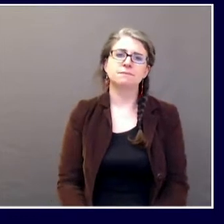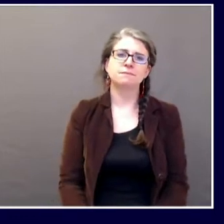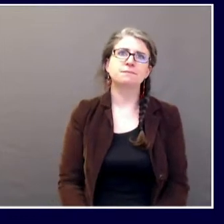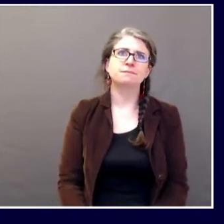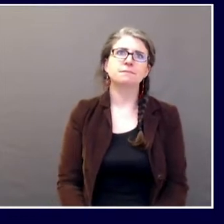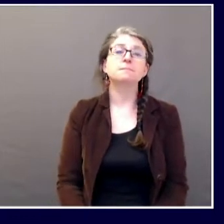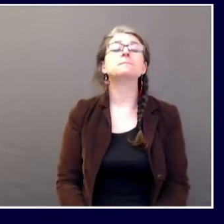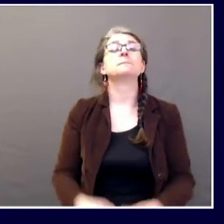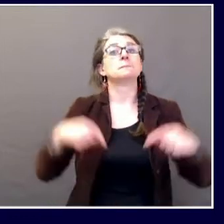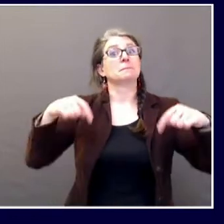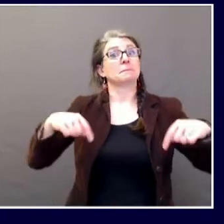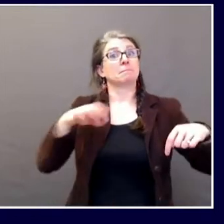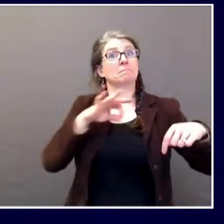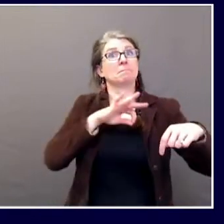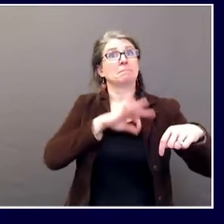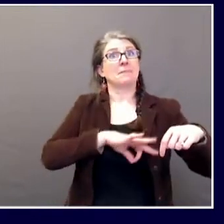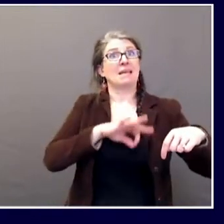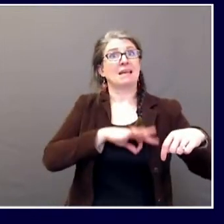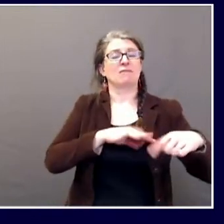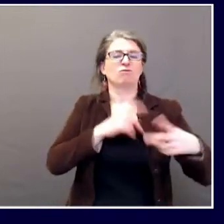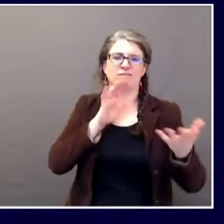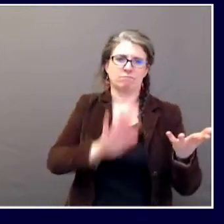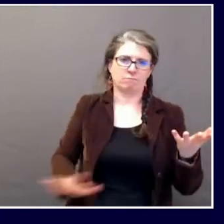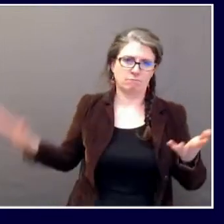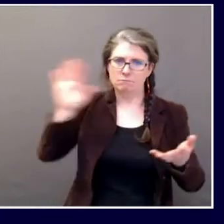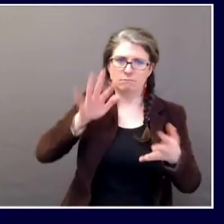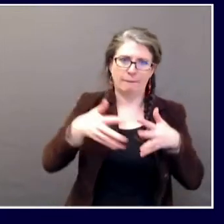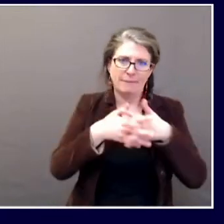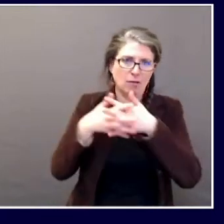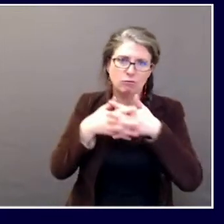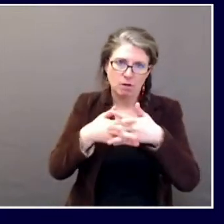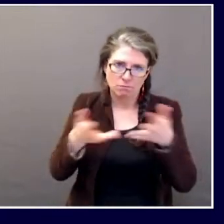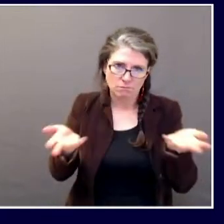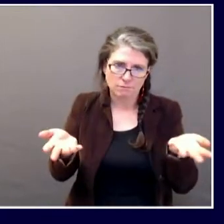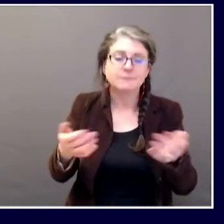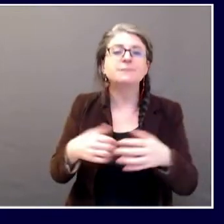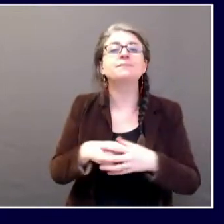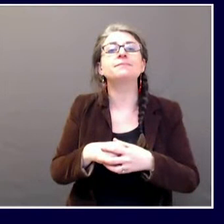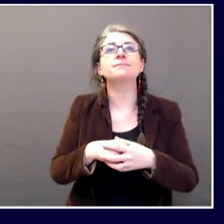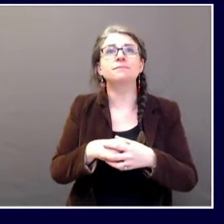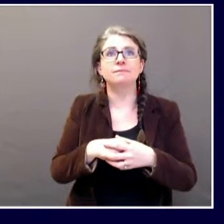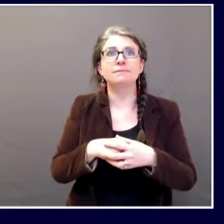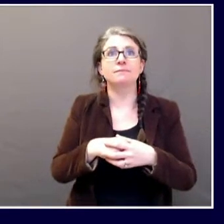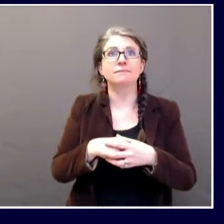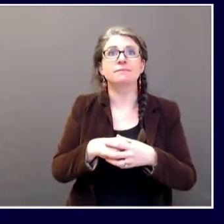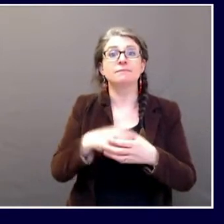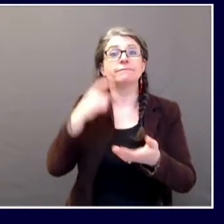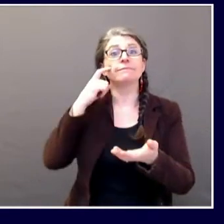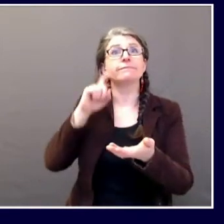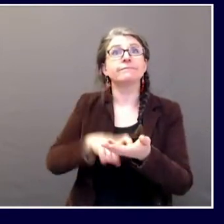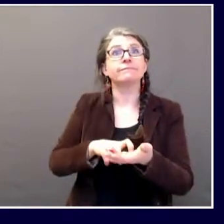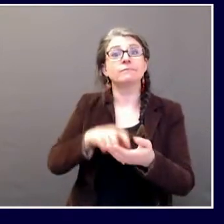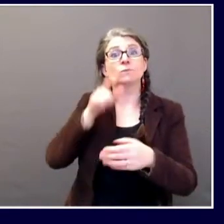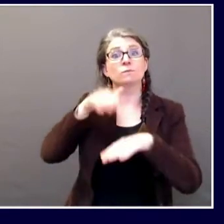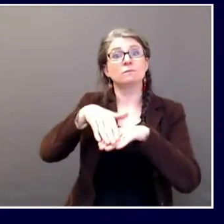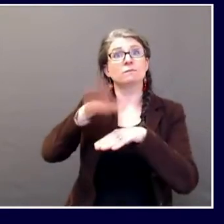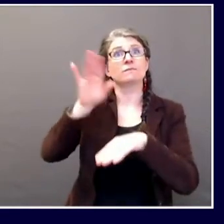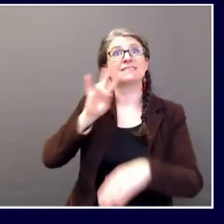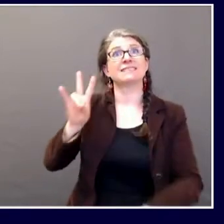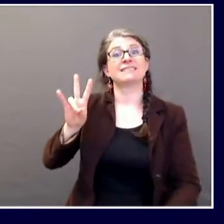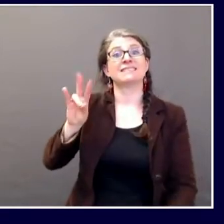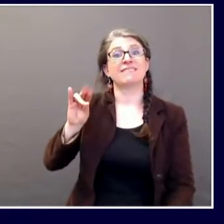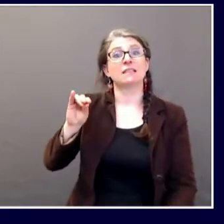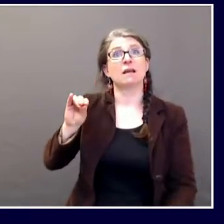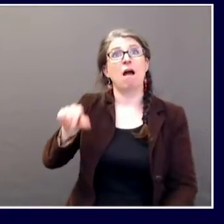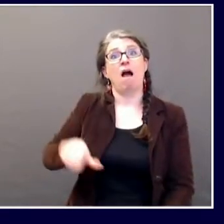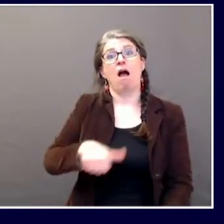country, Amy, is that although we recognize that those who are 70 and older and have various medical conditions may be